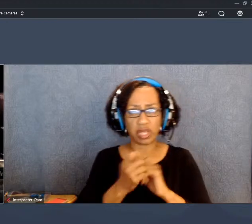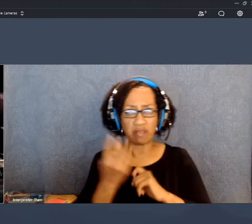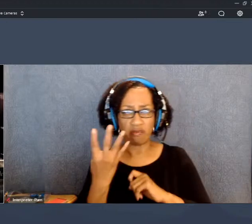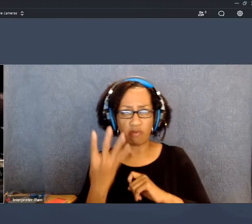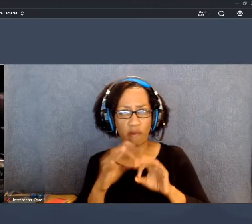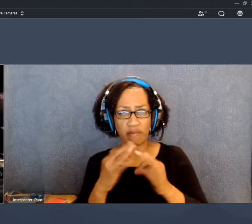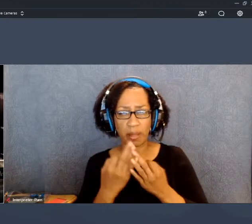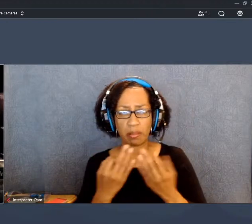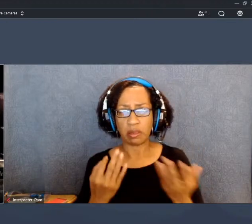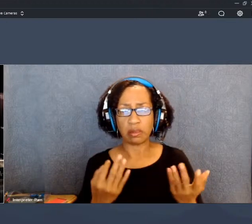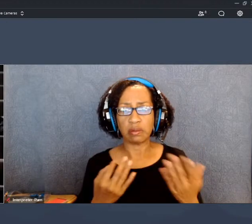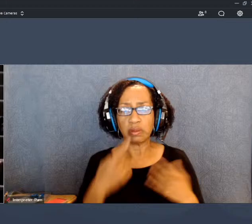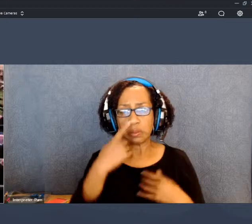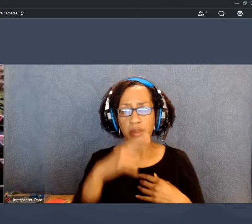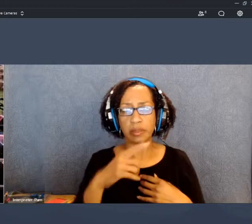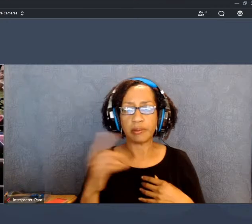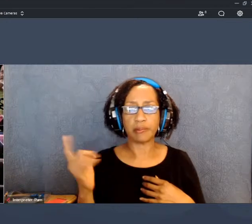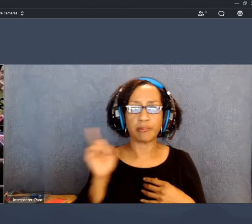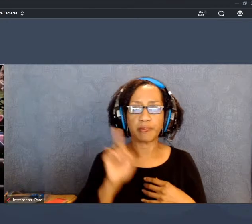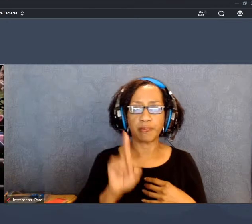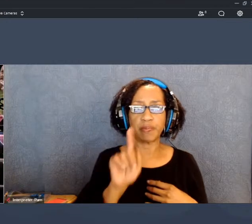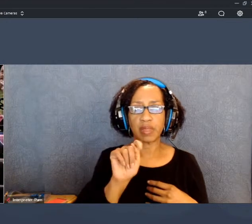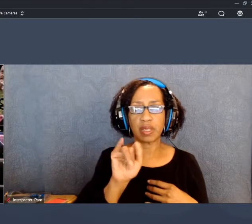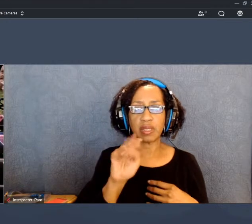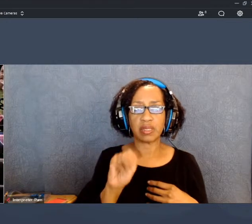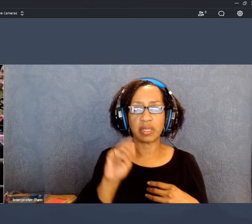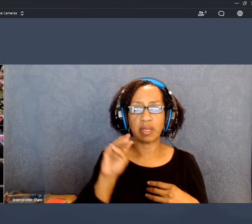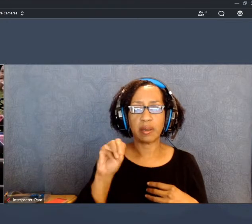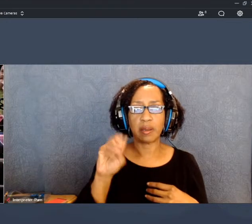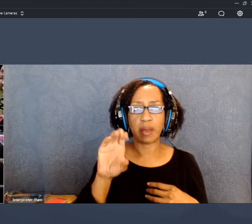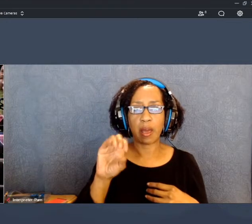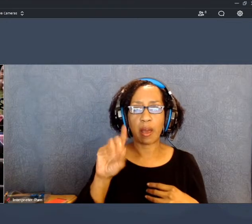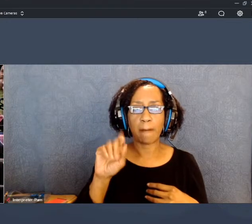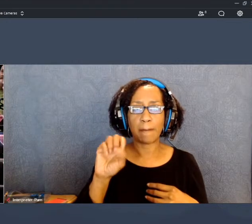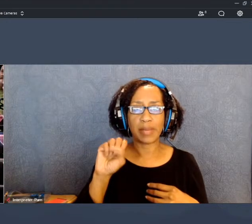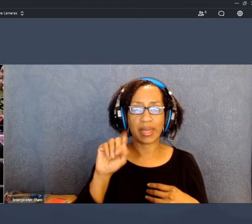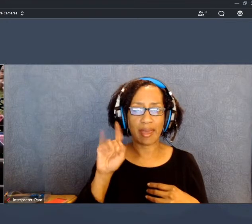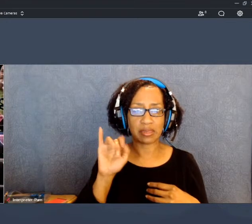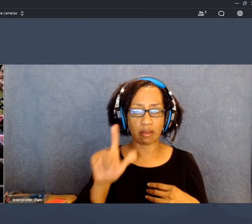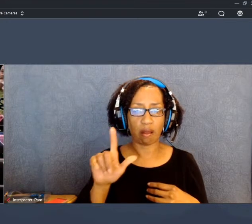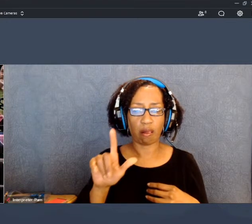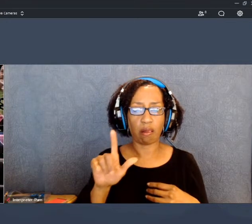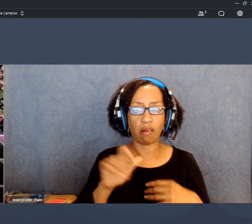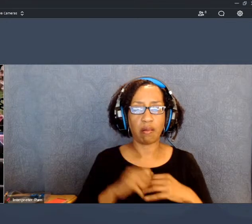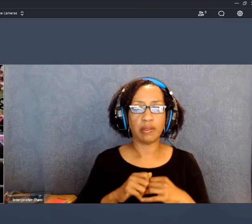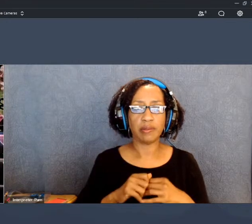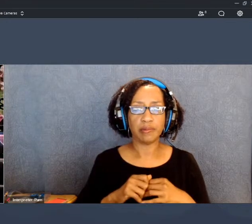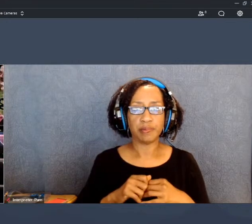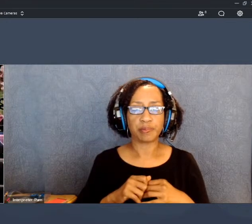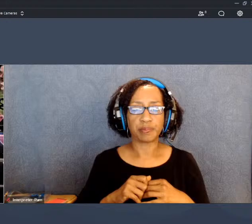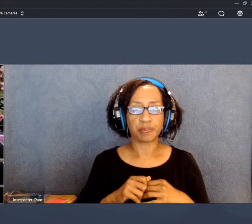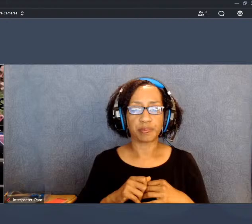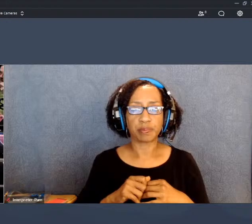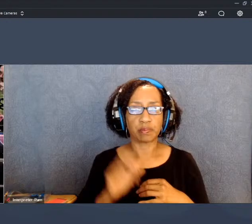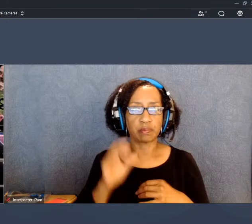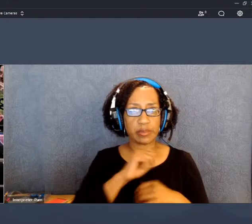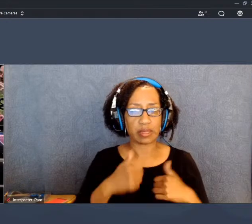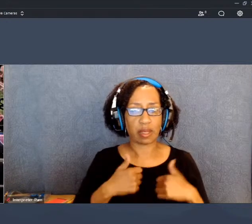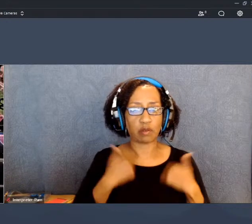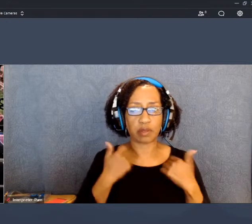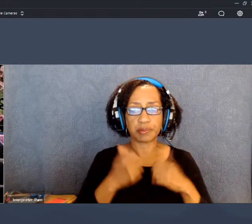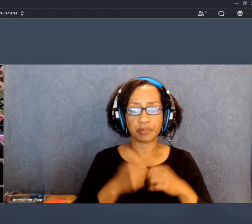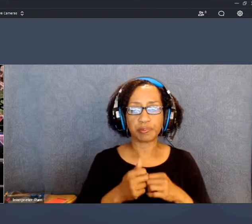and address for the record, please? Tim McCaskill, 7891 State Hills Boulevard. The floor is yours, sir. Mr.